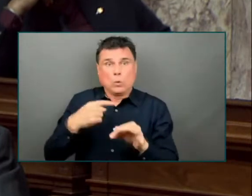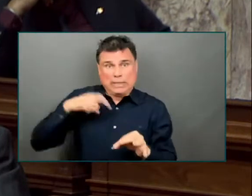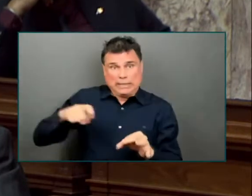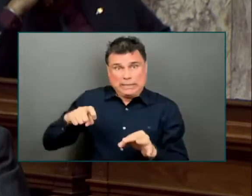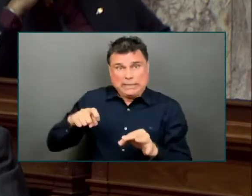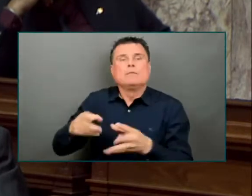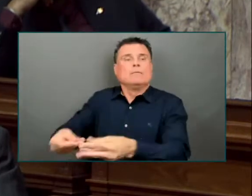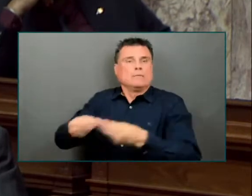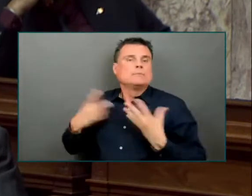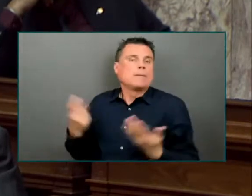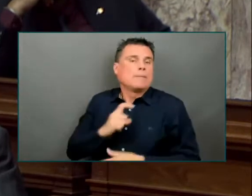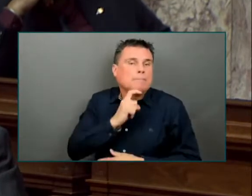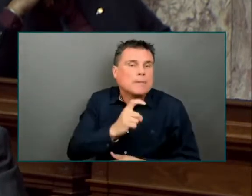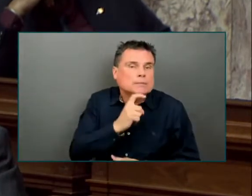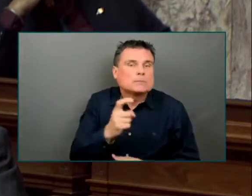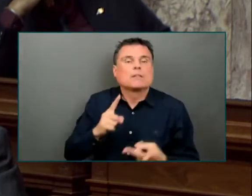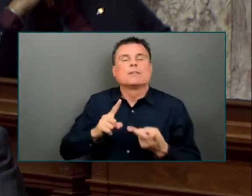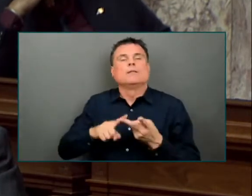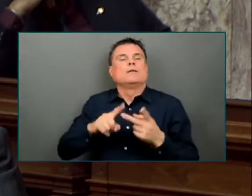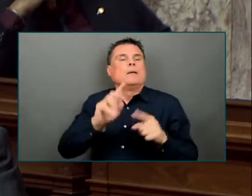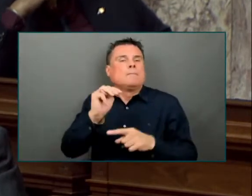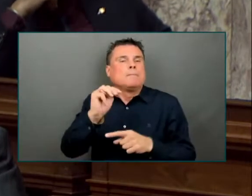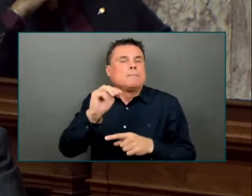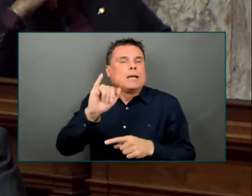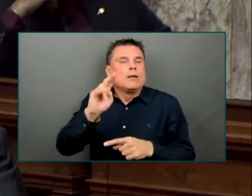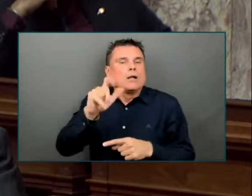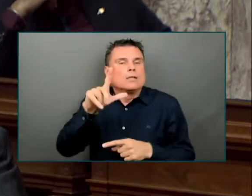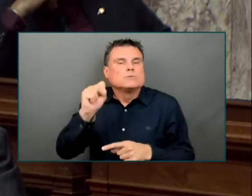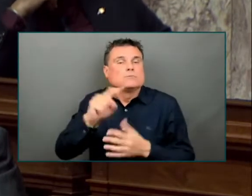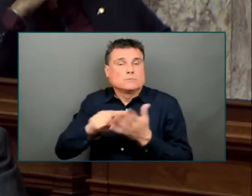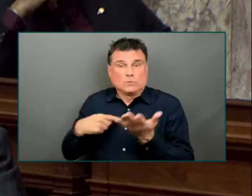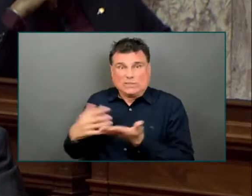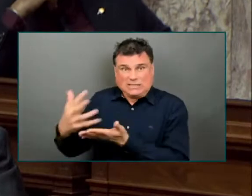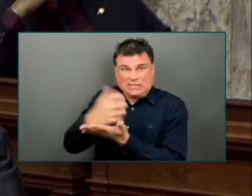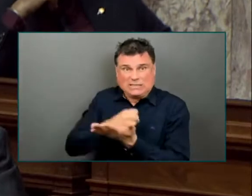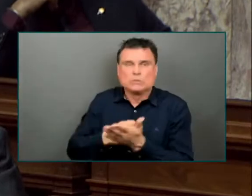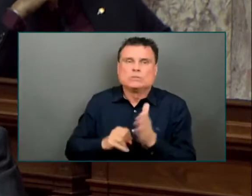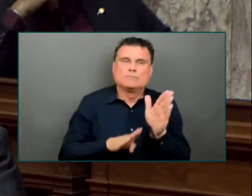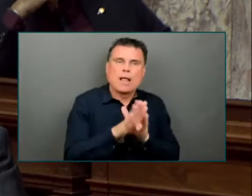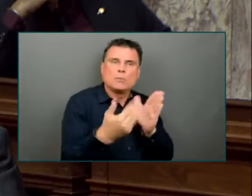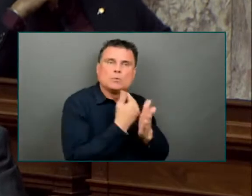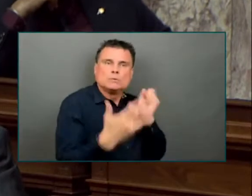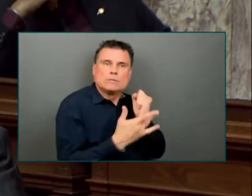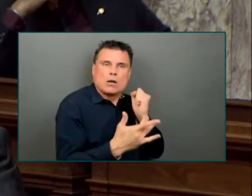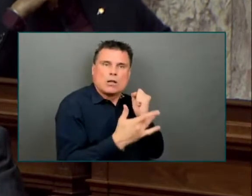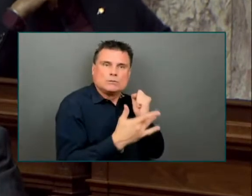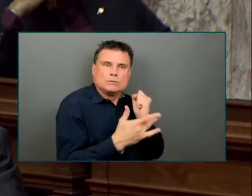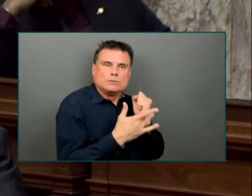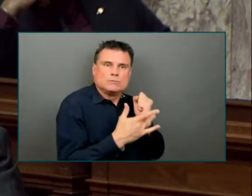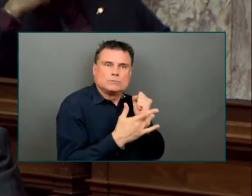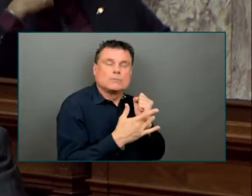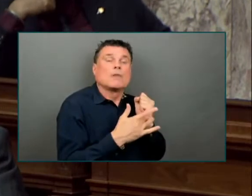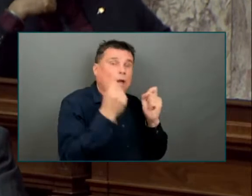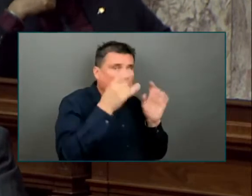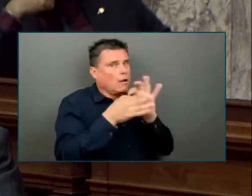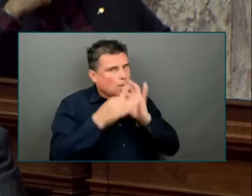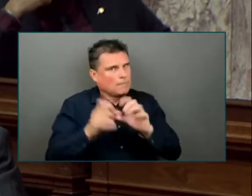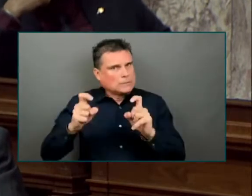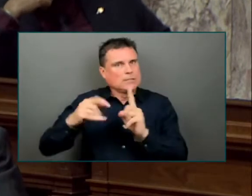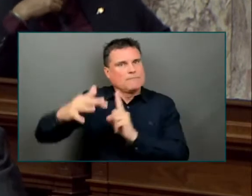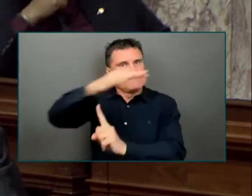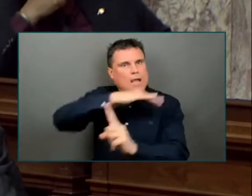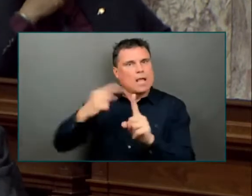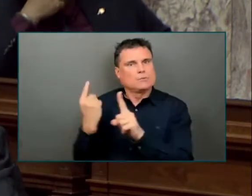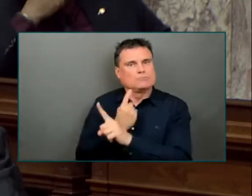the world to create green technologies, from electric vehicles to wind turbines. Our province's natural beauty is